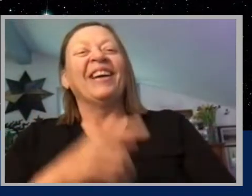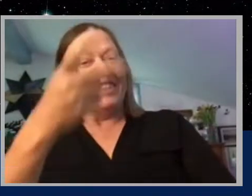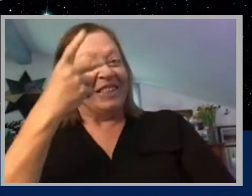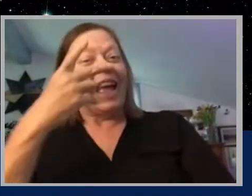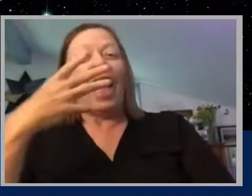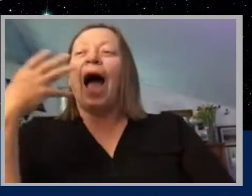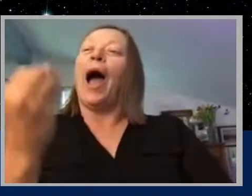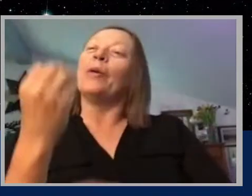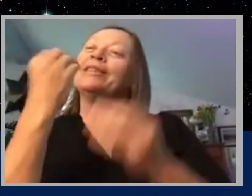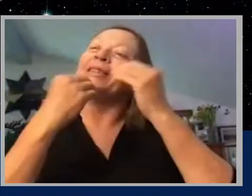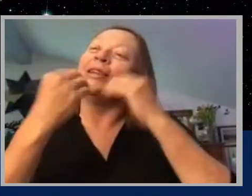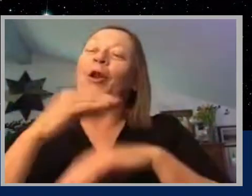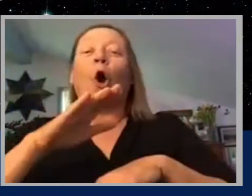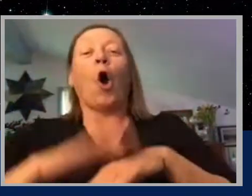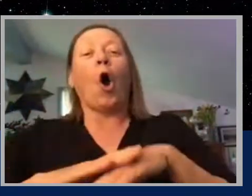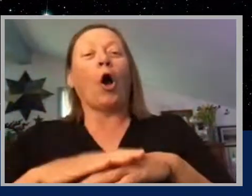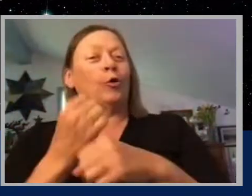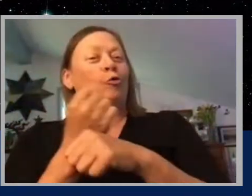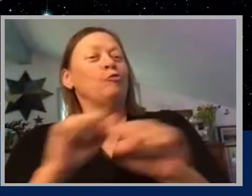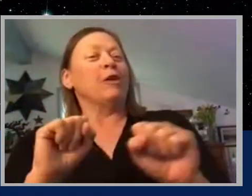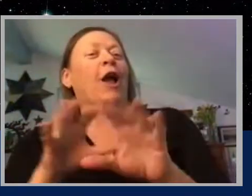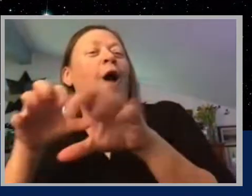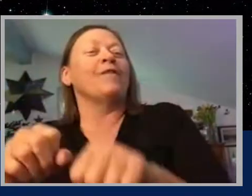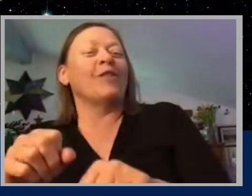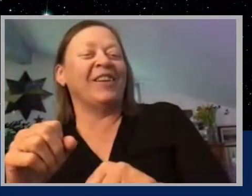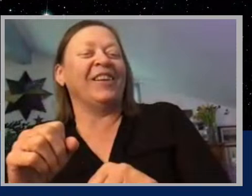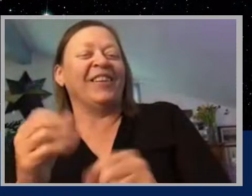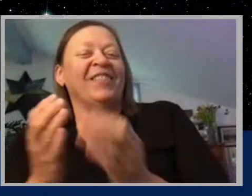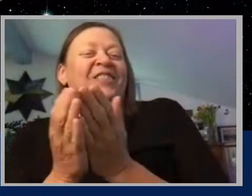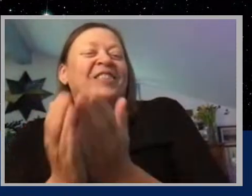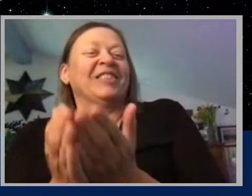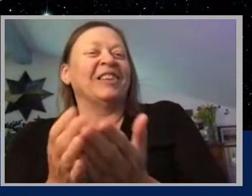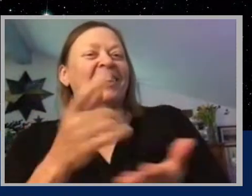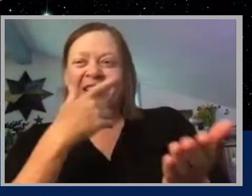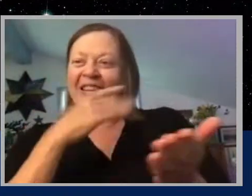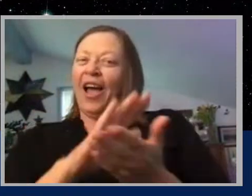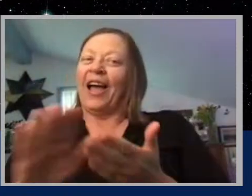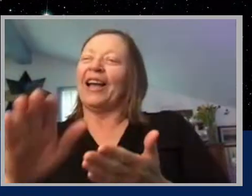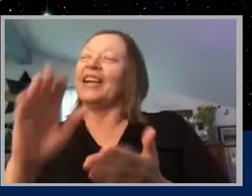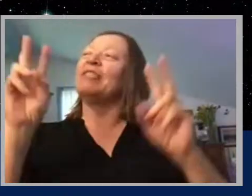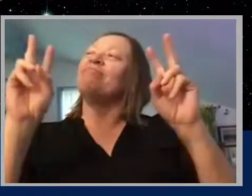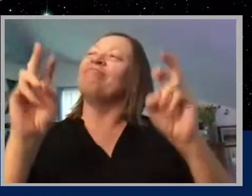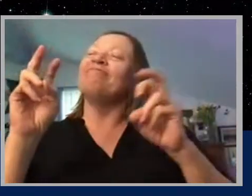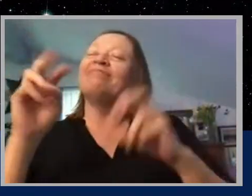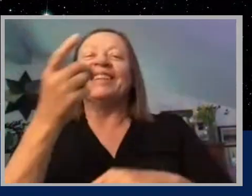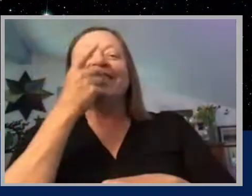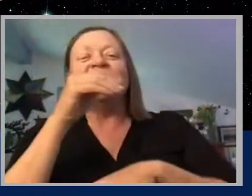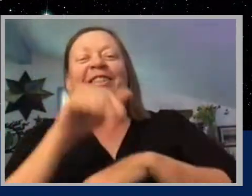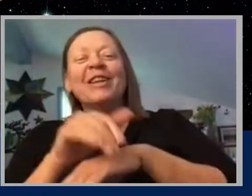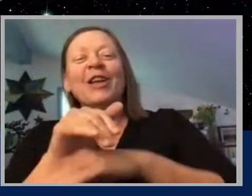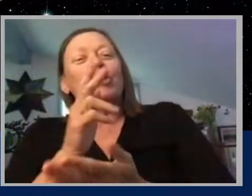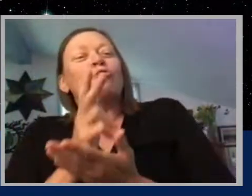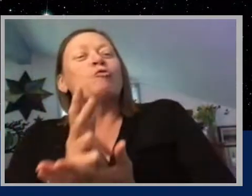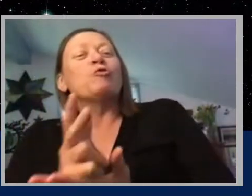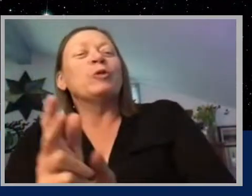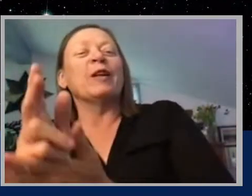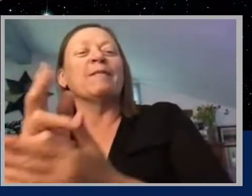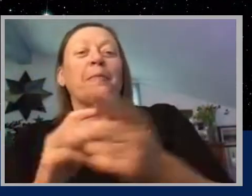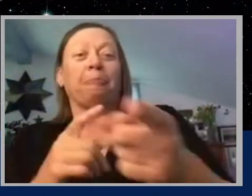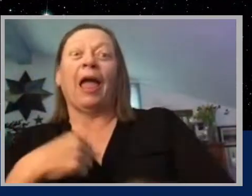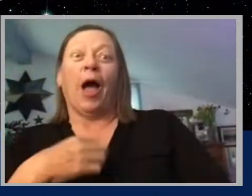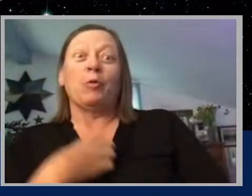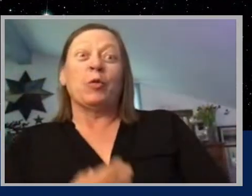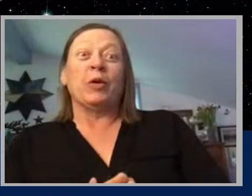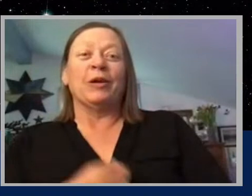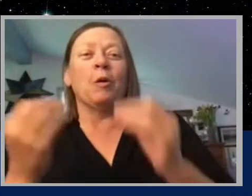vessel. It's a nice, evening dinner cruise. Why not? Yeah, I wish. It's more along the lines of where can you